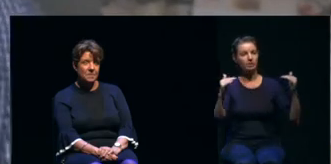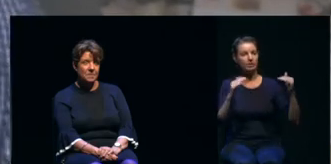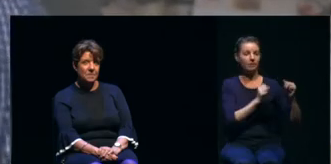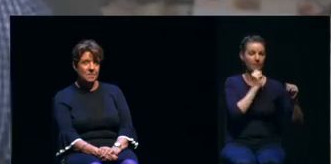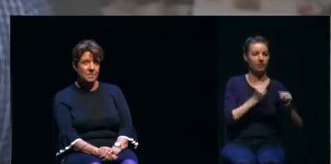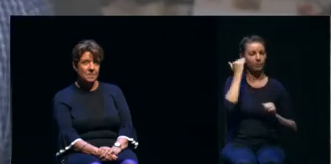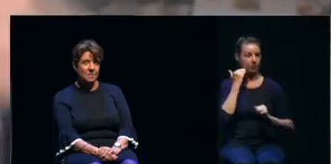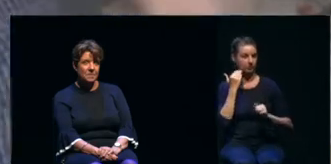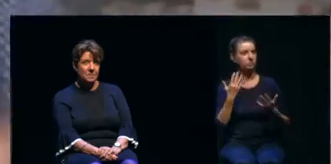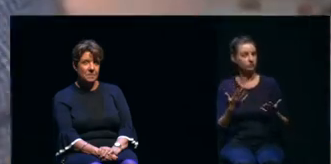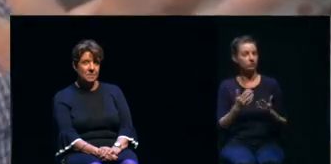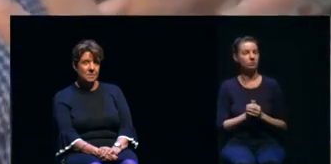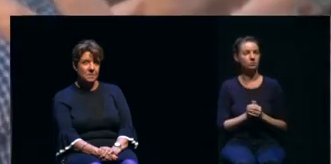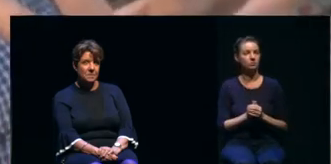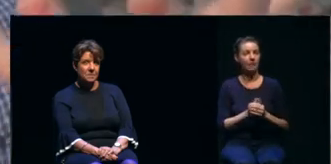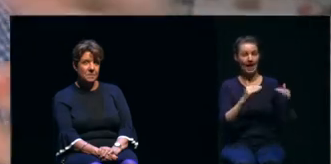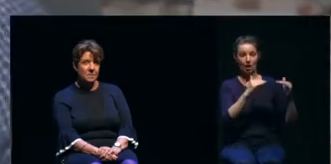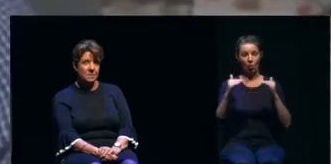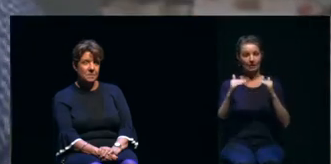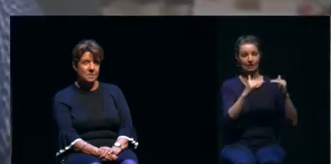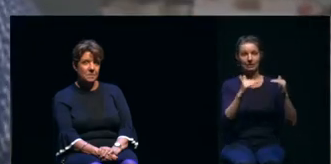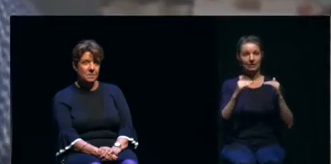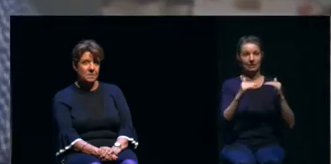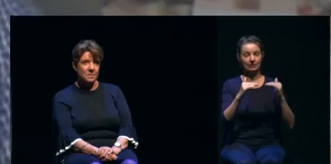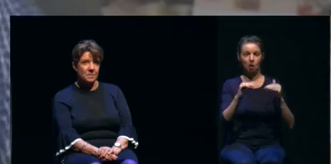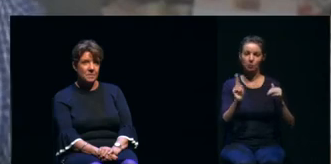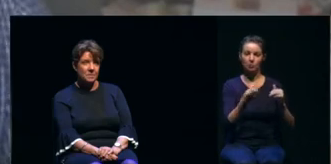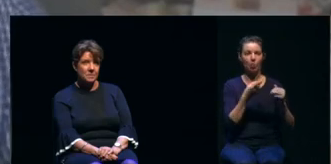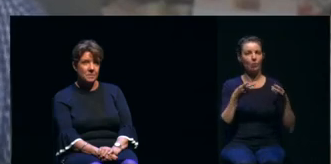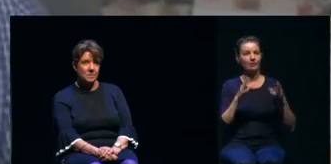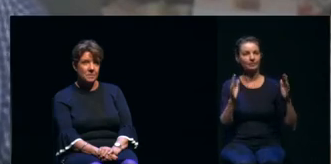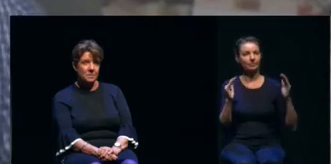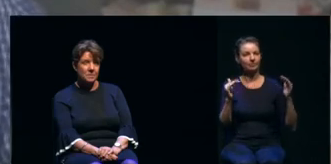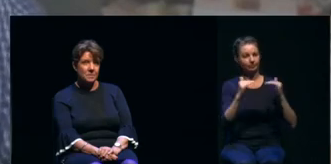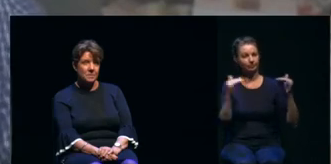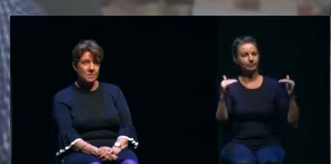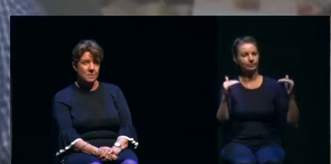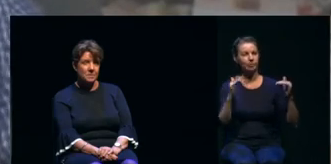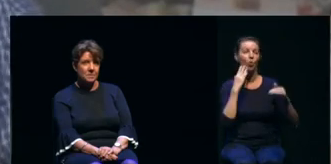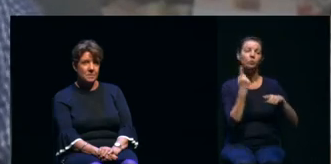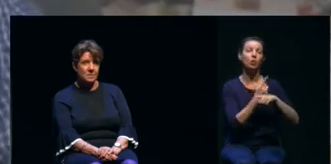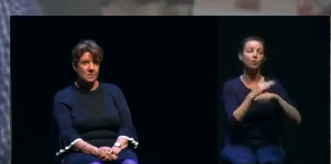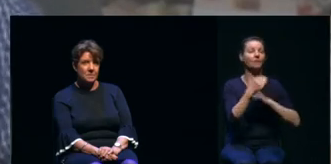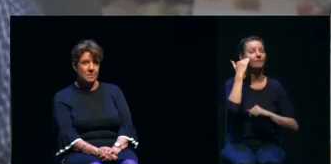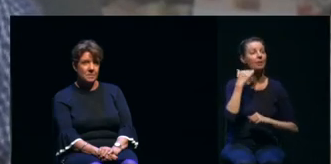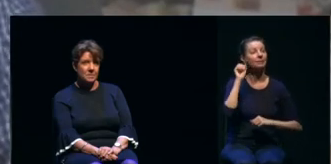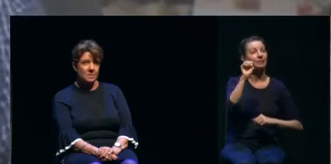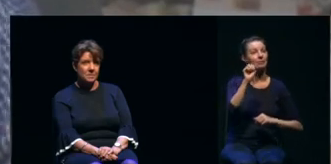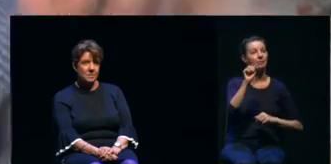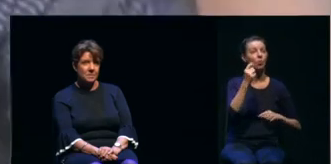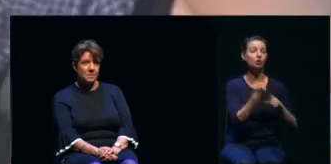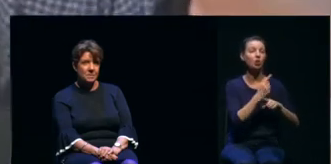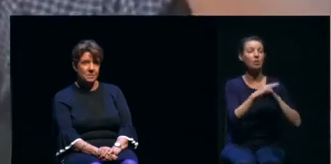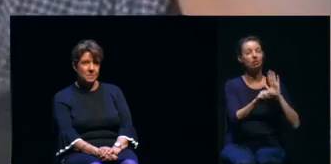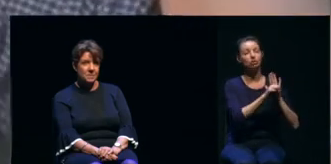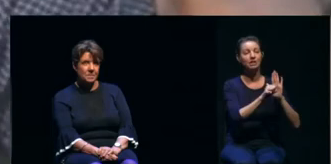sexes. Equality goes both ways. Like, what we're generally talking about when we talk about feminism is gender bullshit.